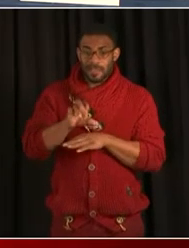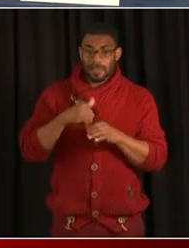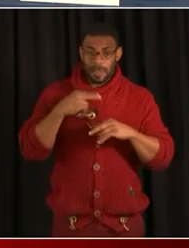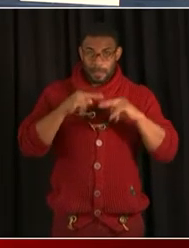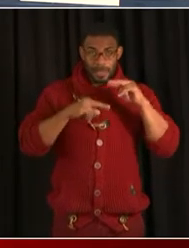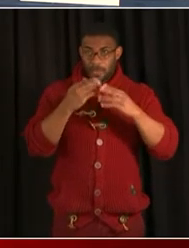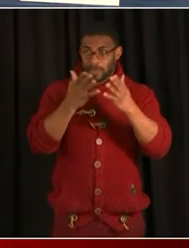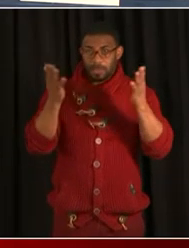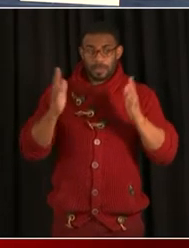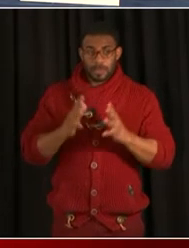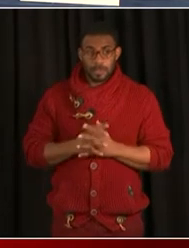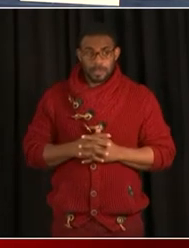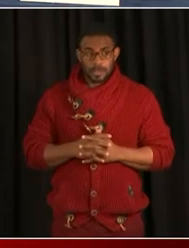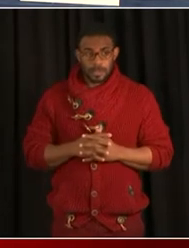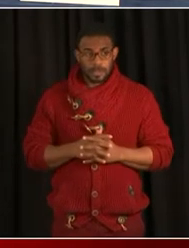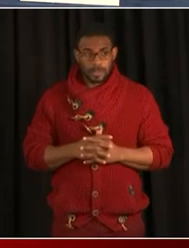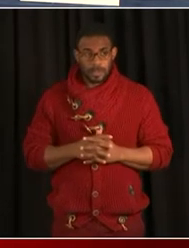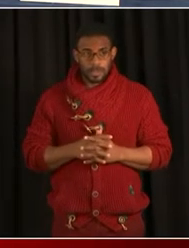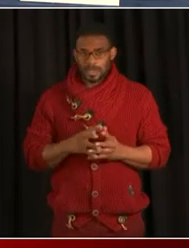in my building.